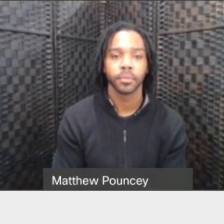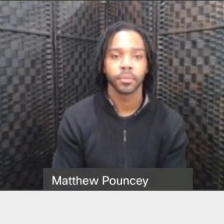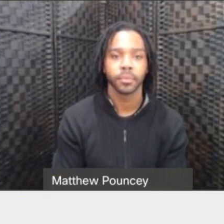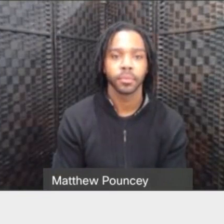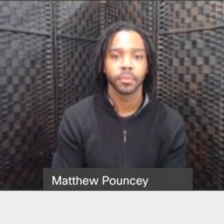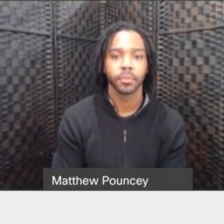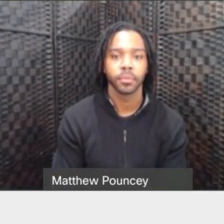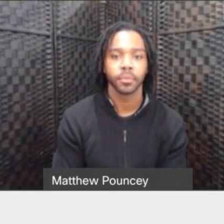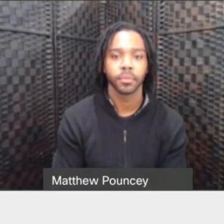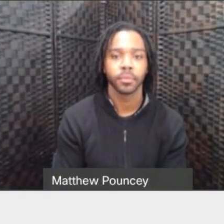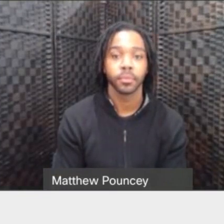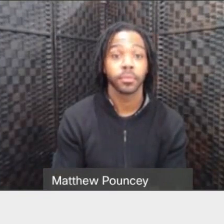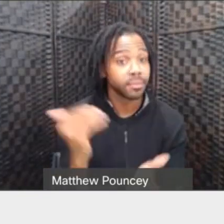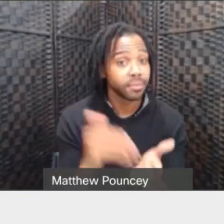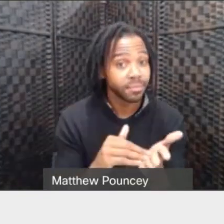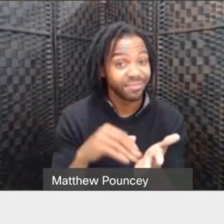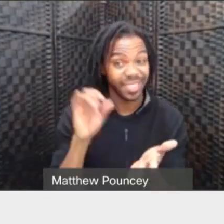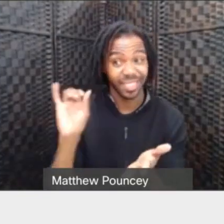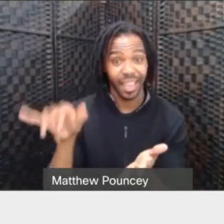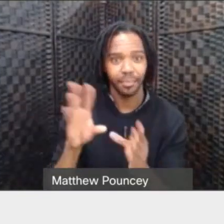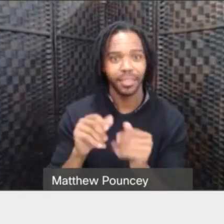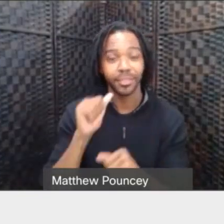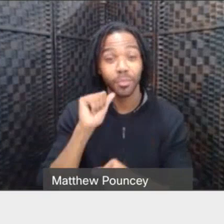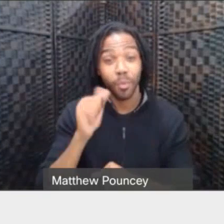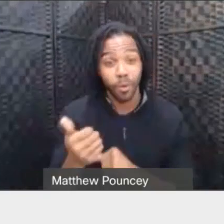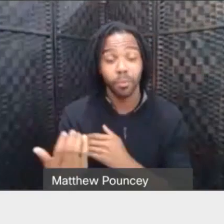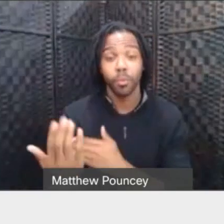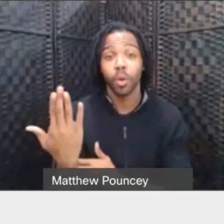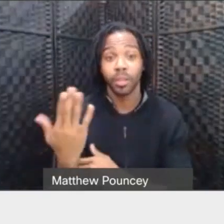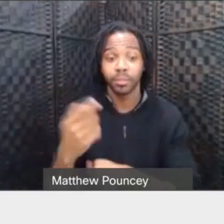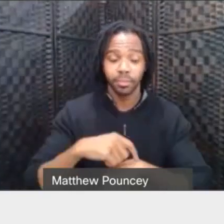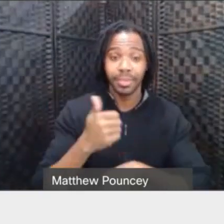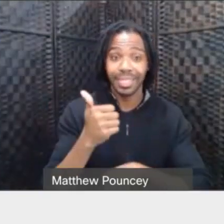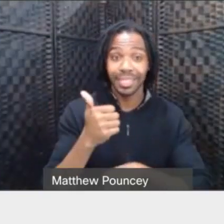And that's tomorrow morning from 10 a.m. to 11 a.m.